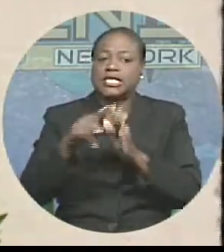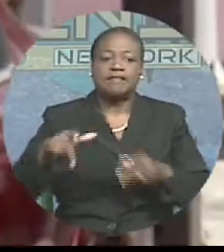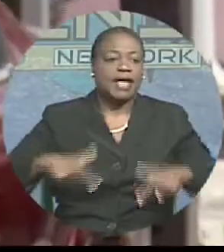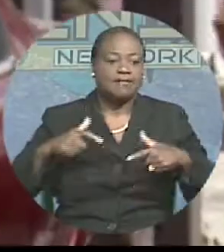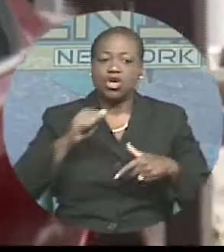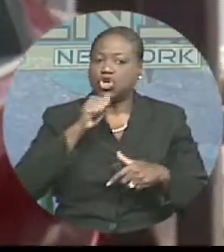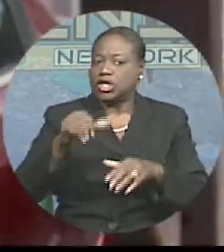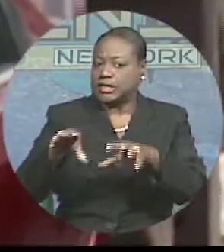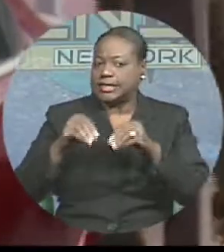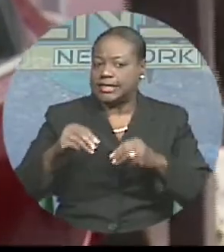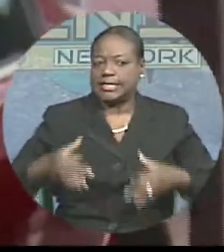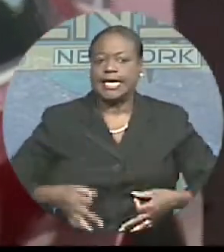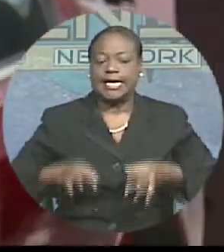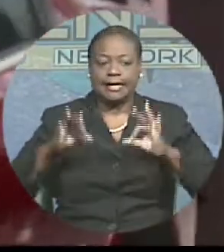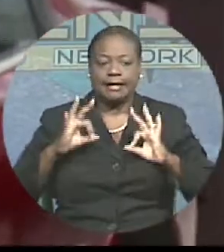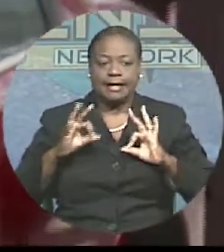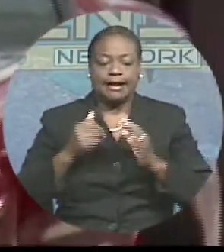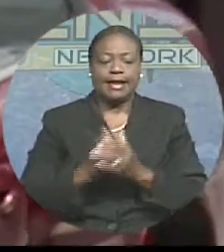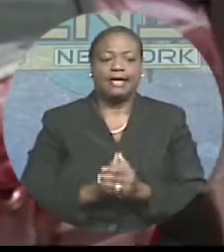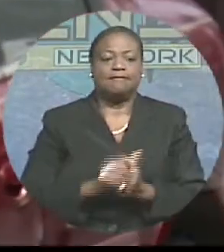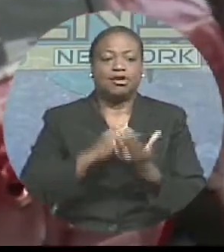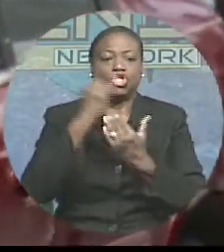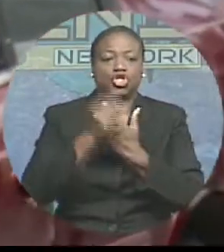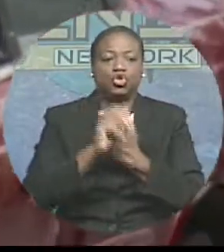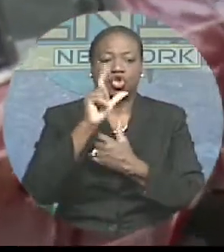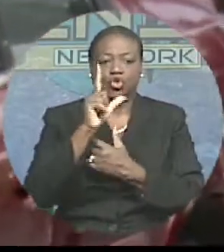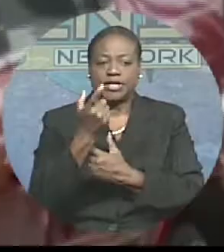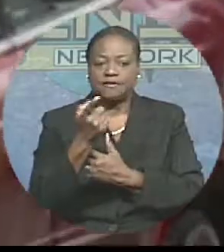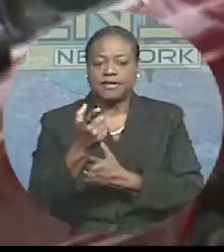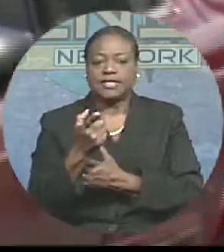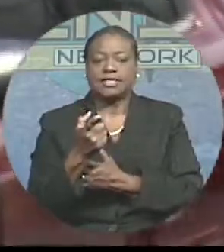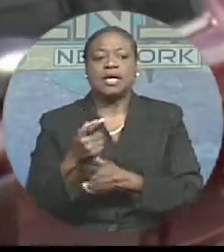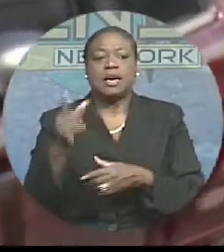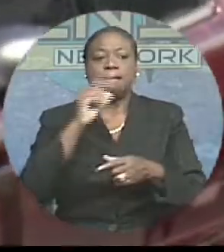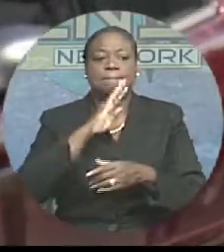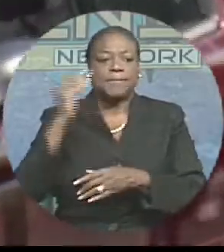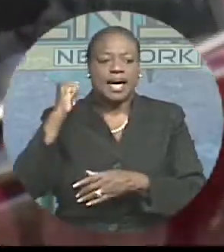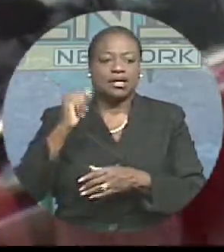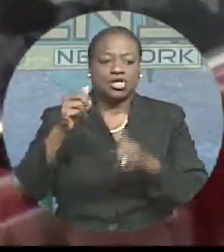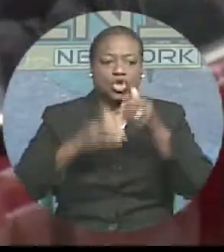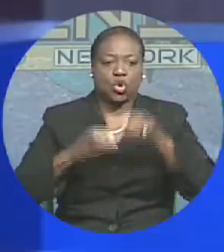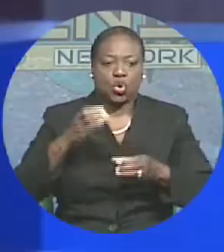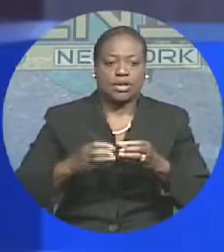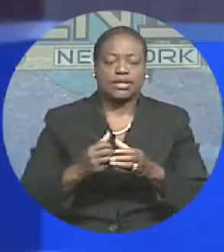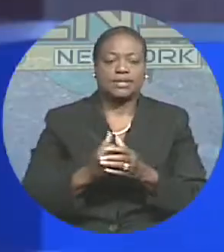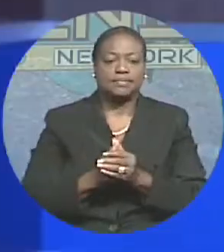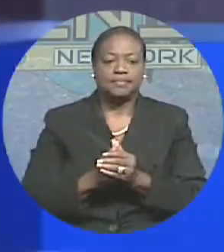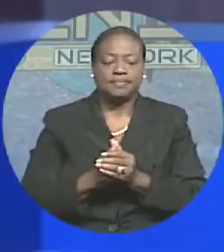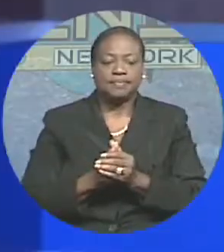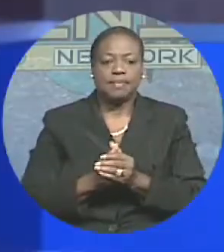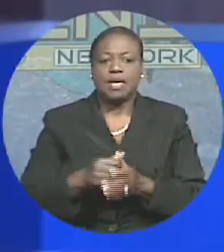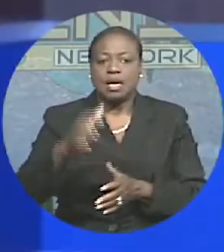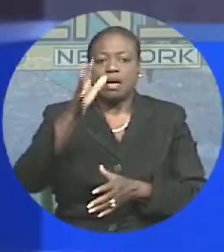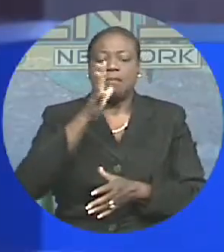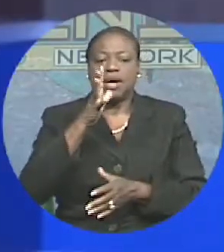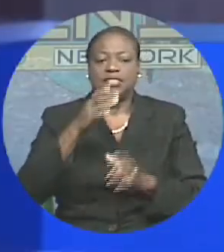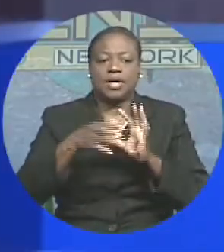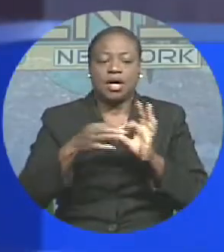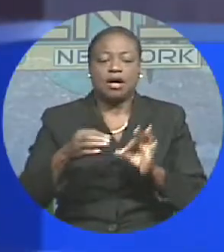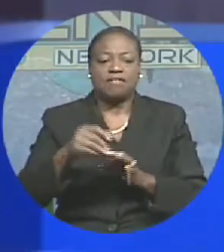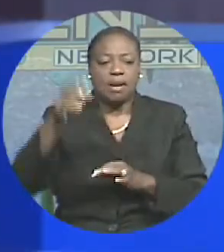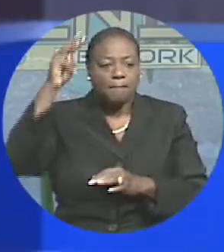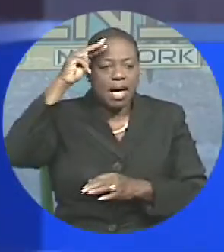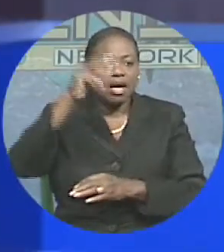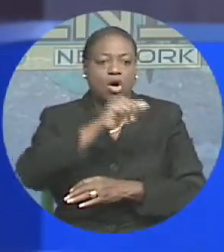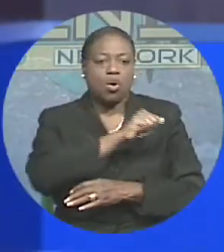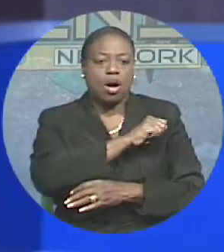it. The inquest has been adjourned to June 21st. Fern Carey, ZNS Network News. Well, the mother of alleged murder victim